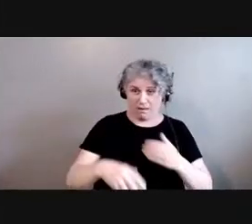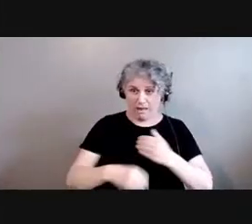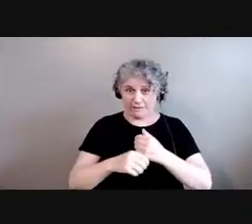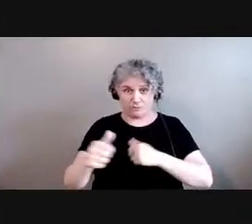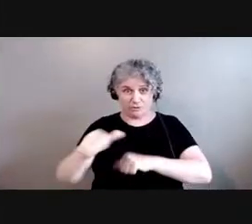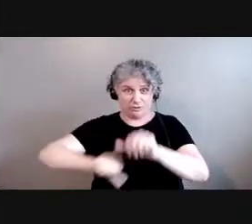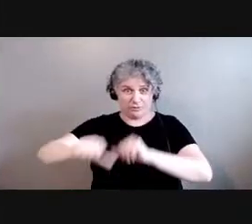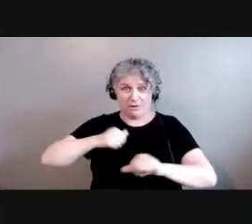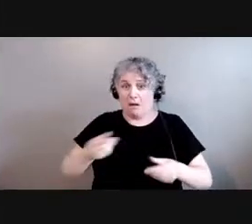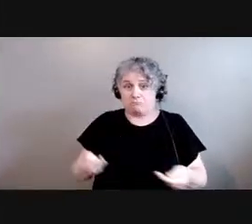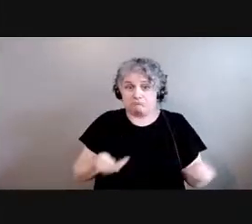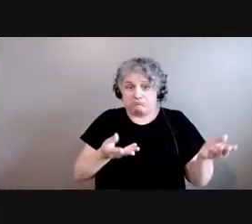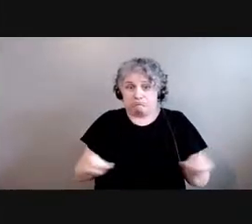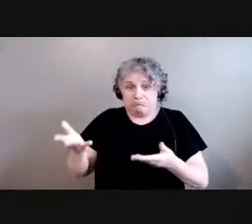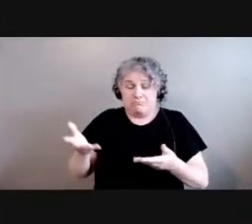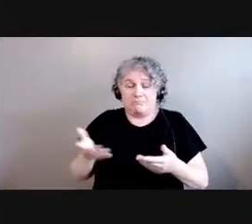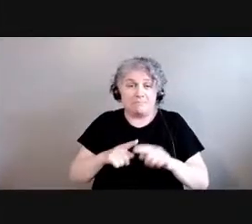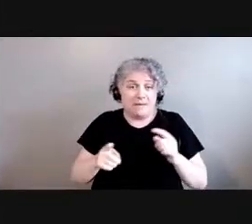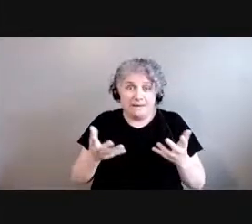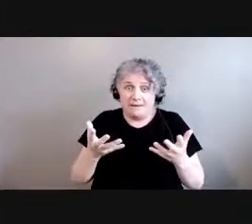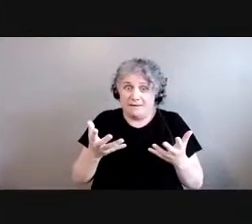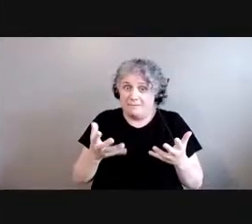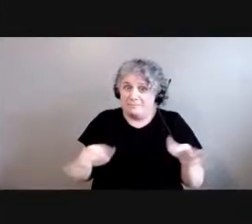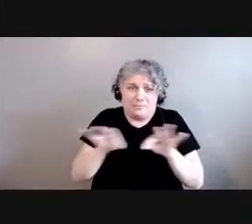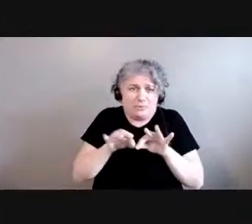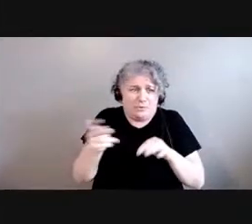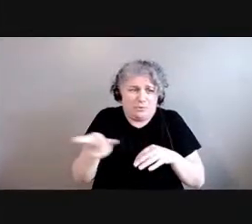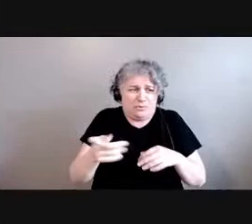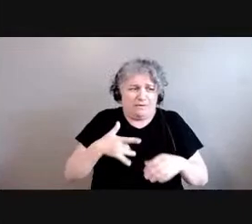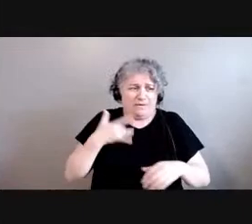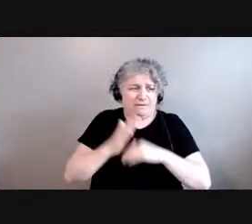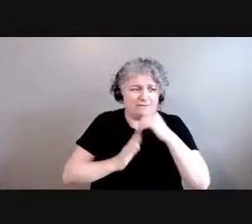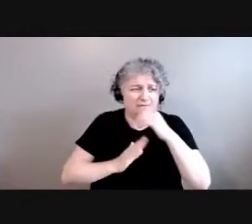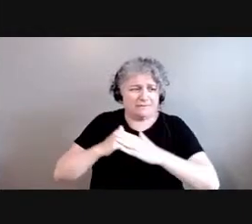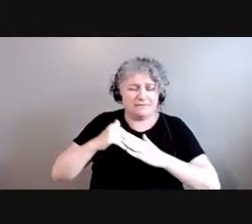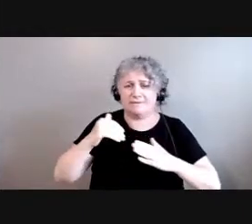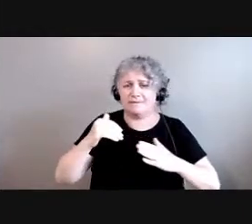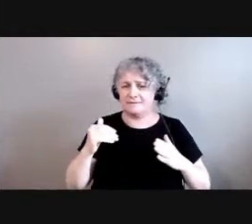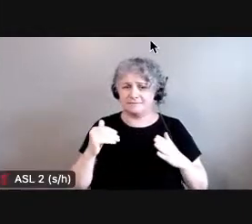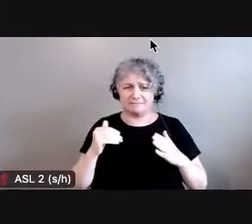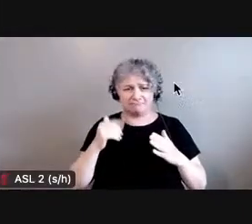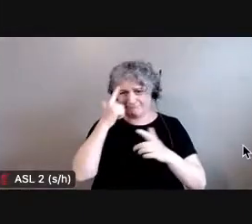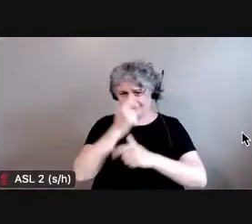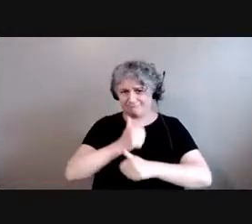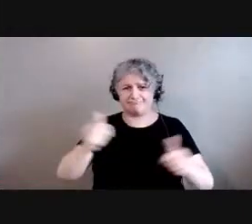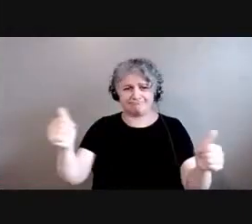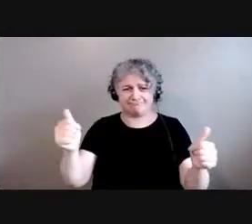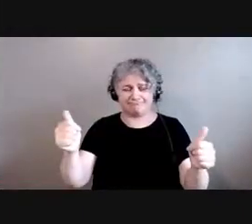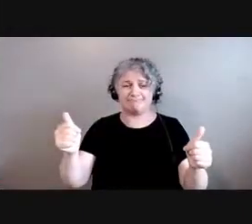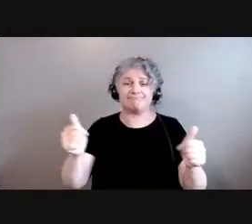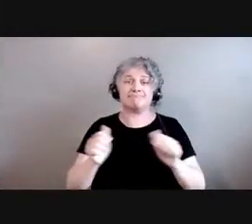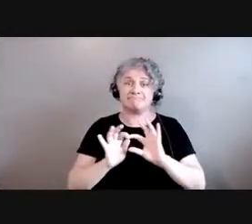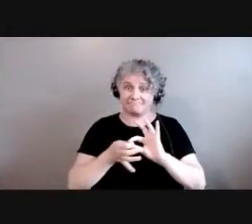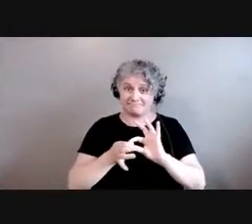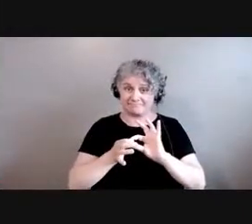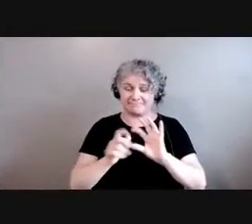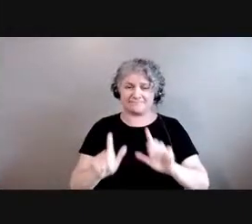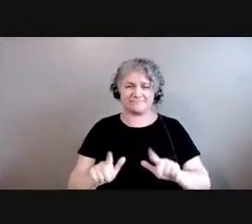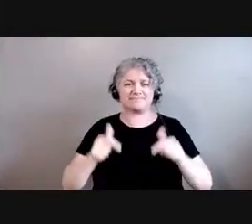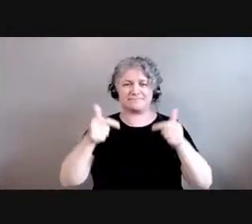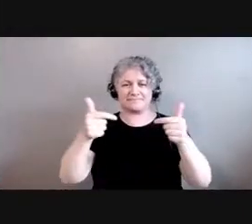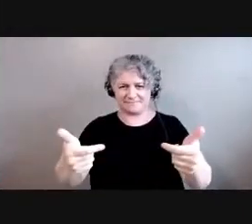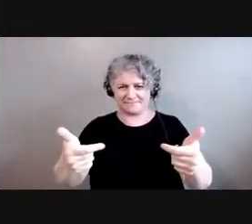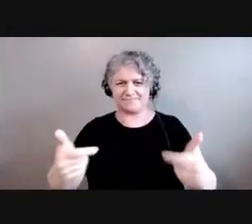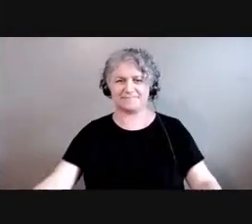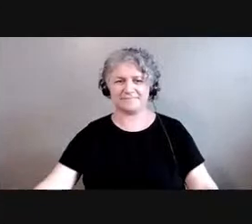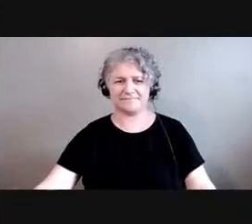am playing moderator, but I also want to make sure that you guys feel like you can just jump in whenever you want. I am going to ask you, Richard,